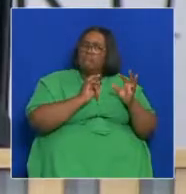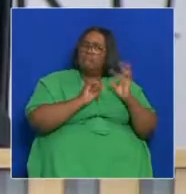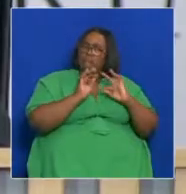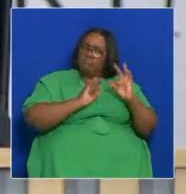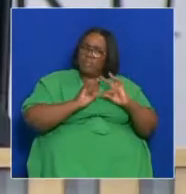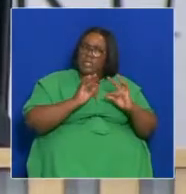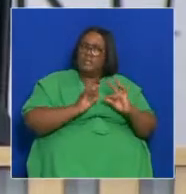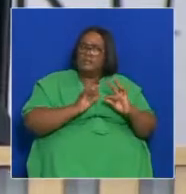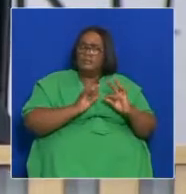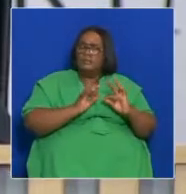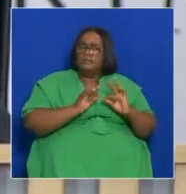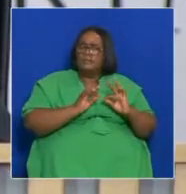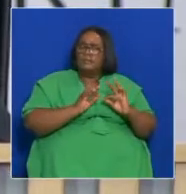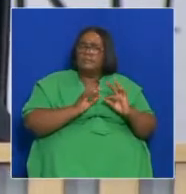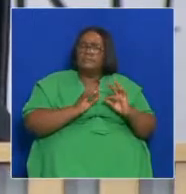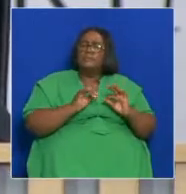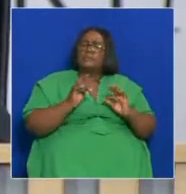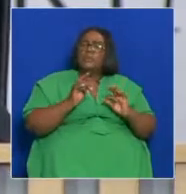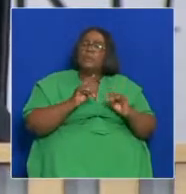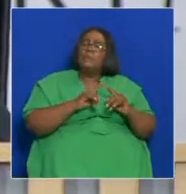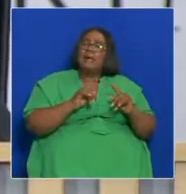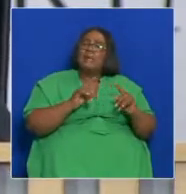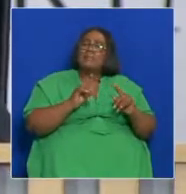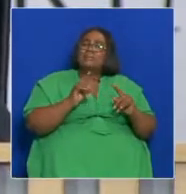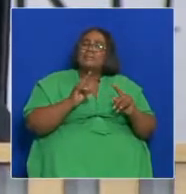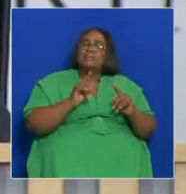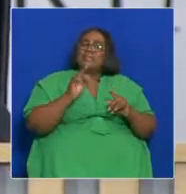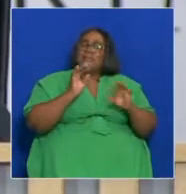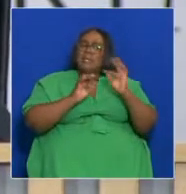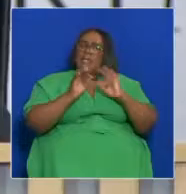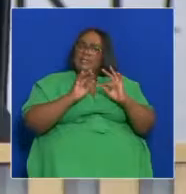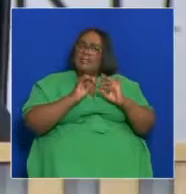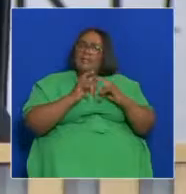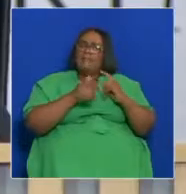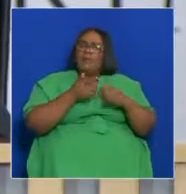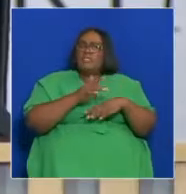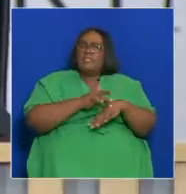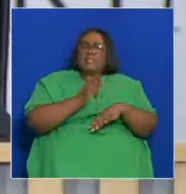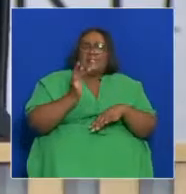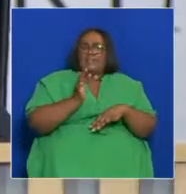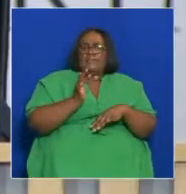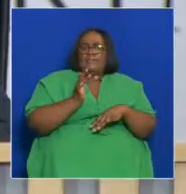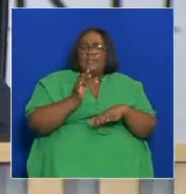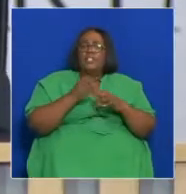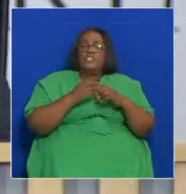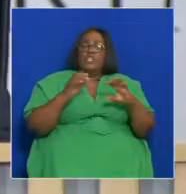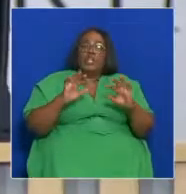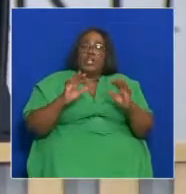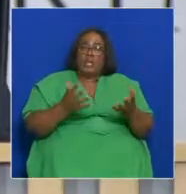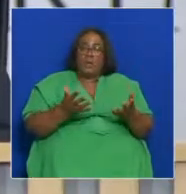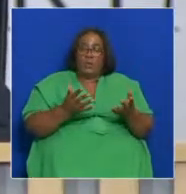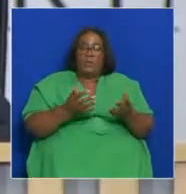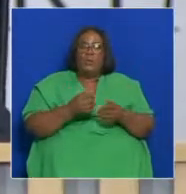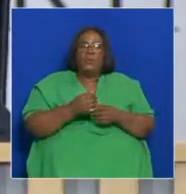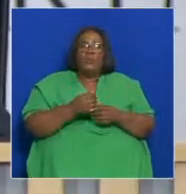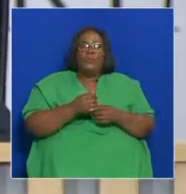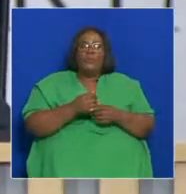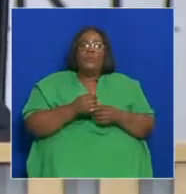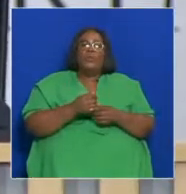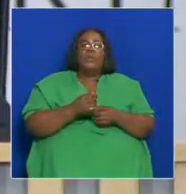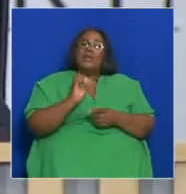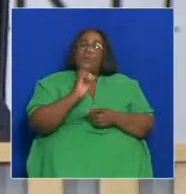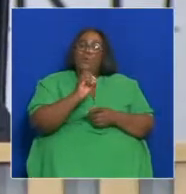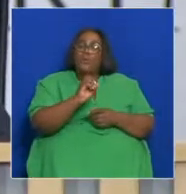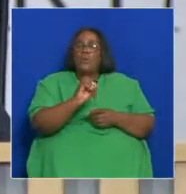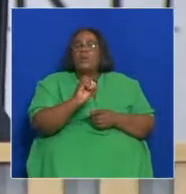The explanation about sensitivity stems from the fact that they are matters that